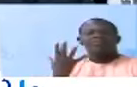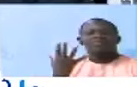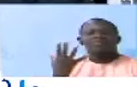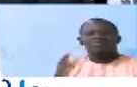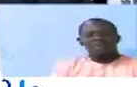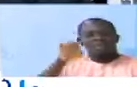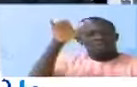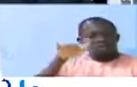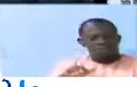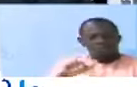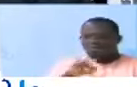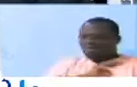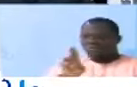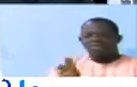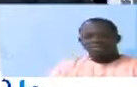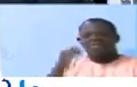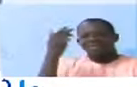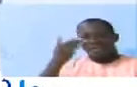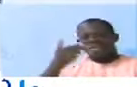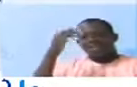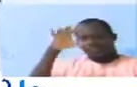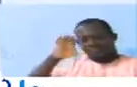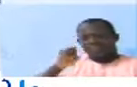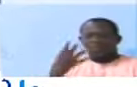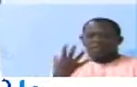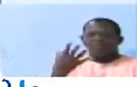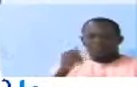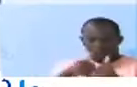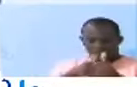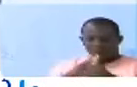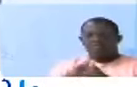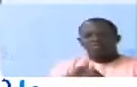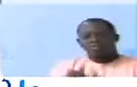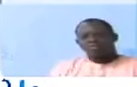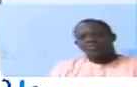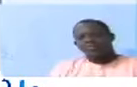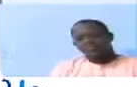1955. We agree on that. Go elako olaf.